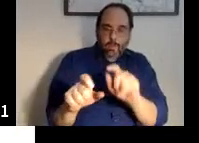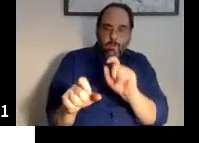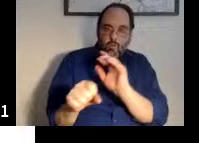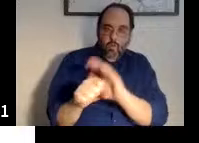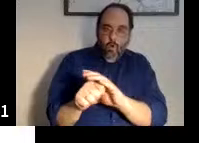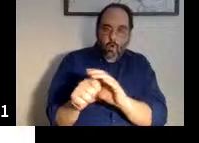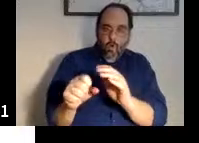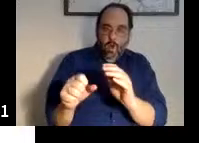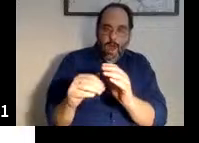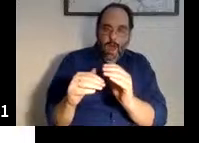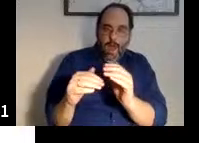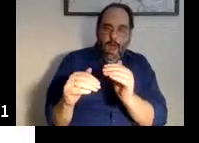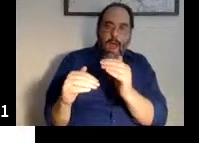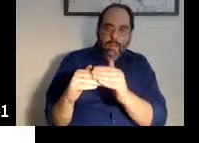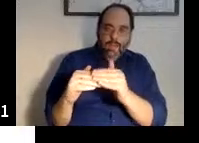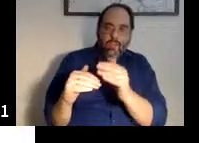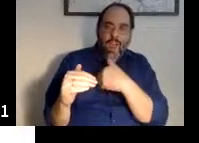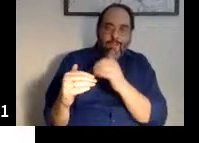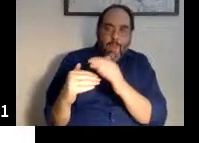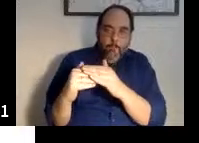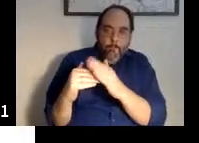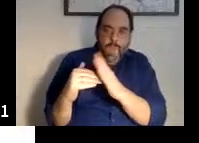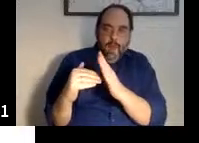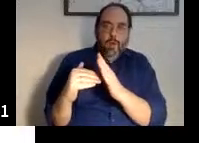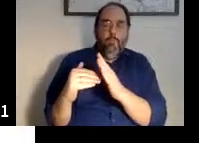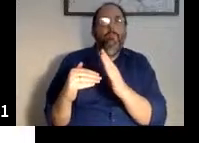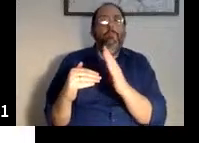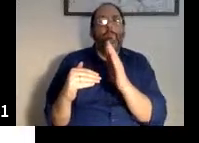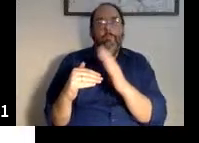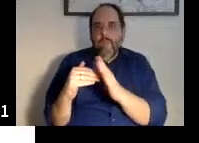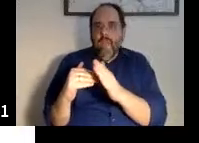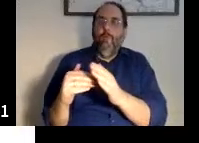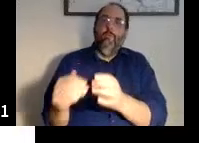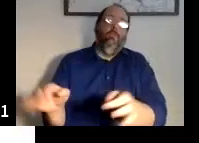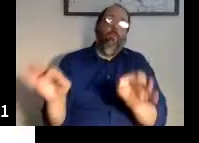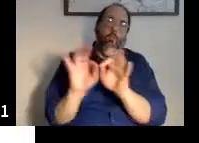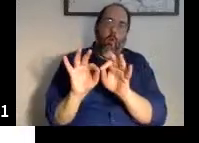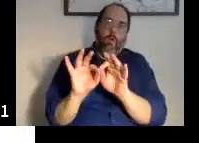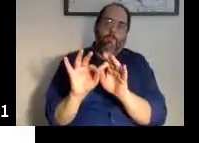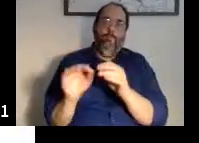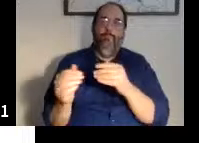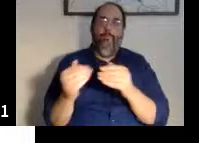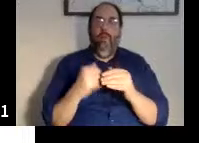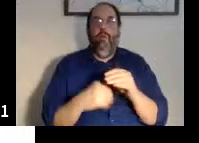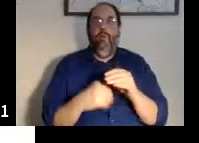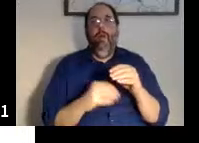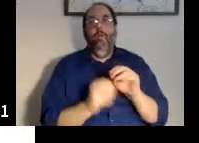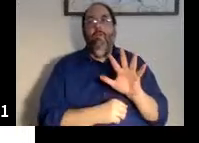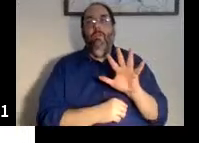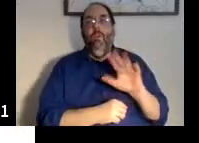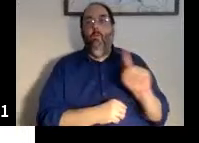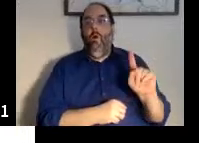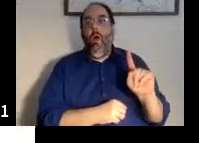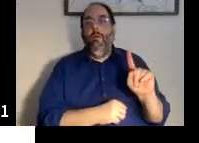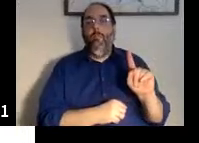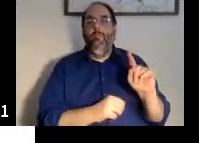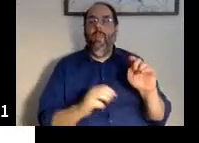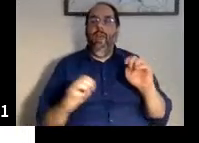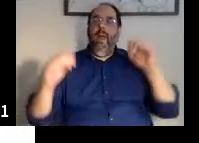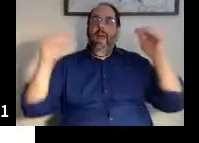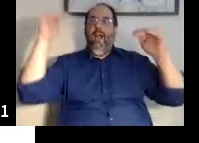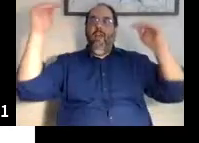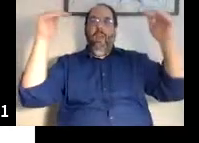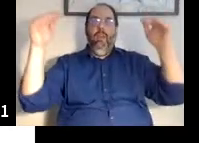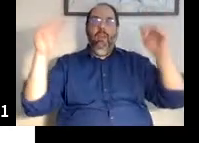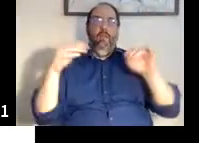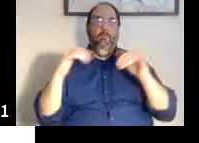exceed the minimum requirements is so very important. I have to move on to slide 51. It talks about elevated plate component requirements. And